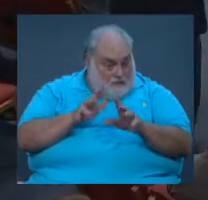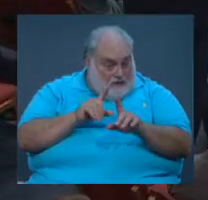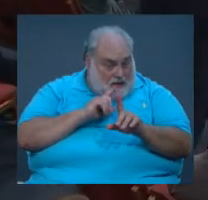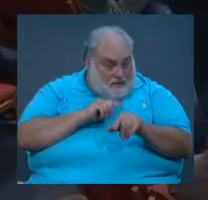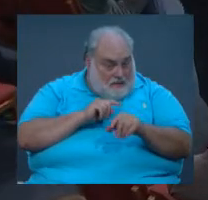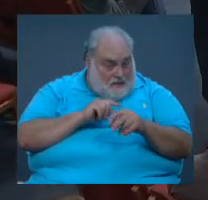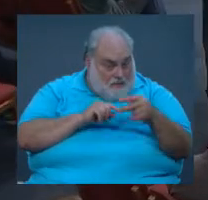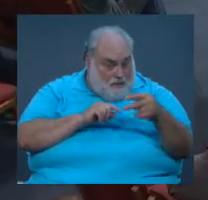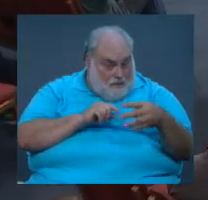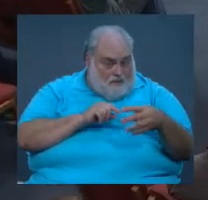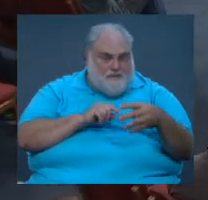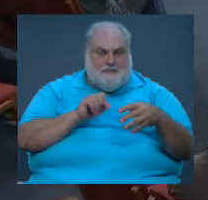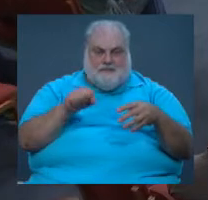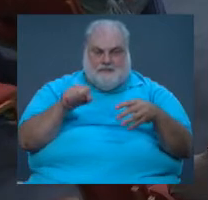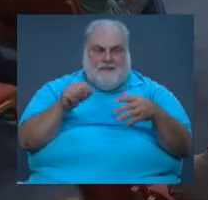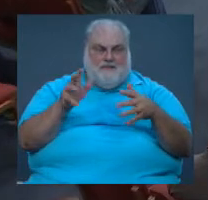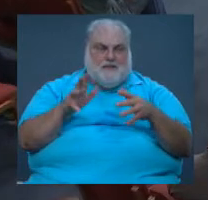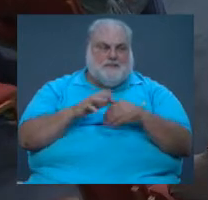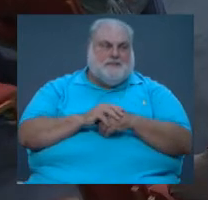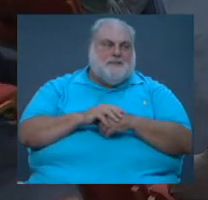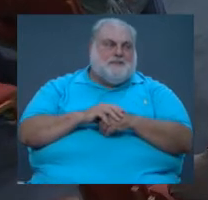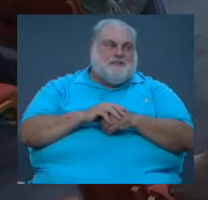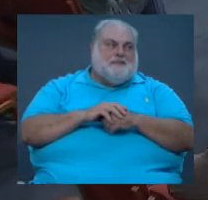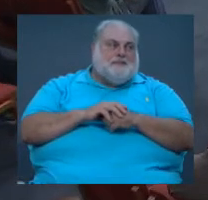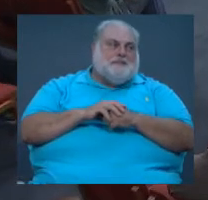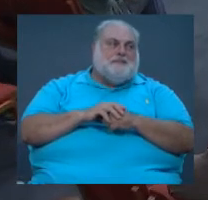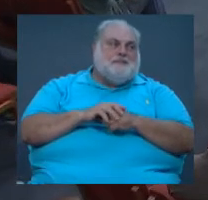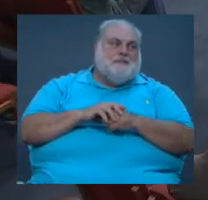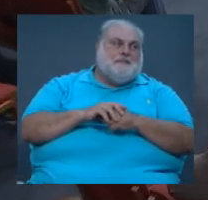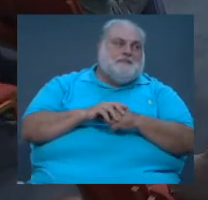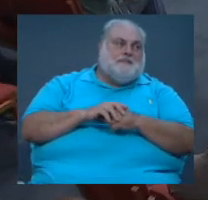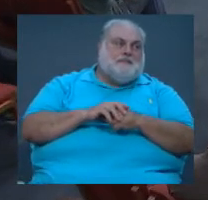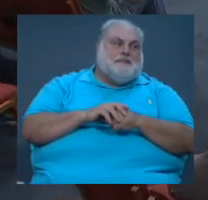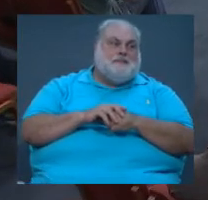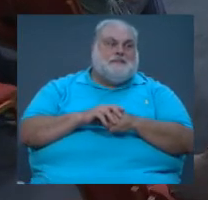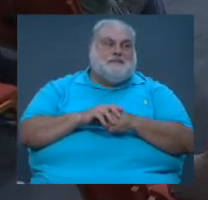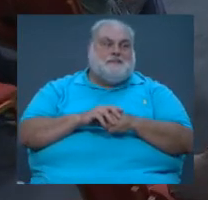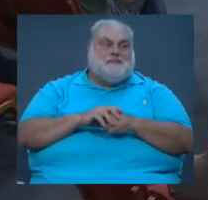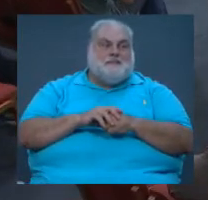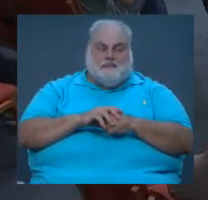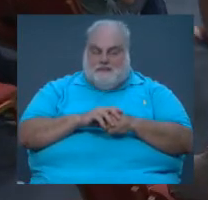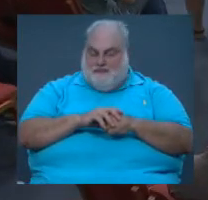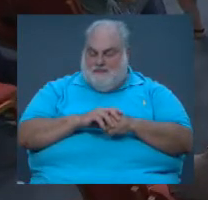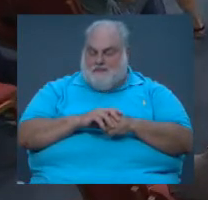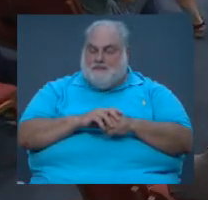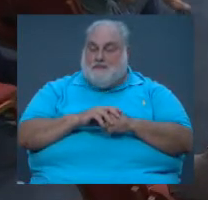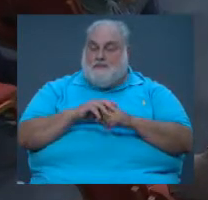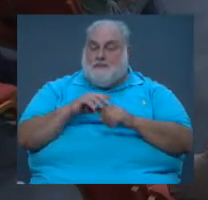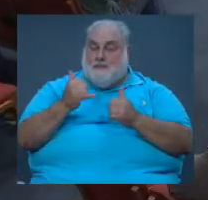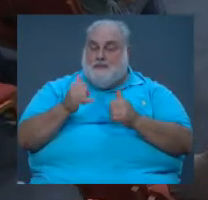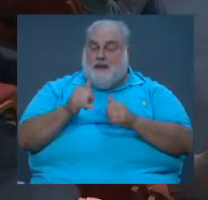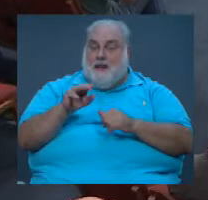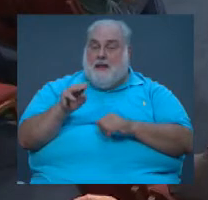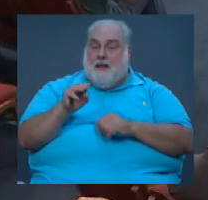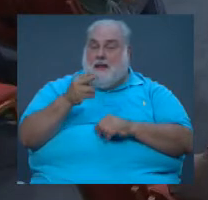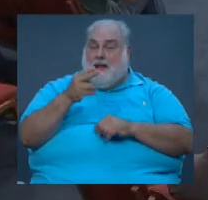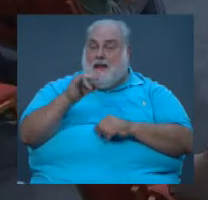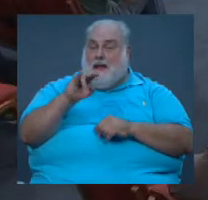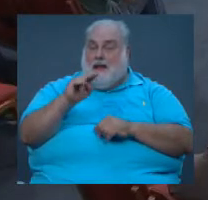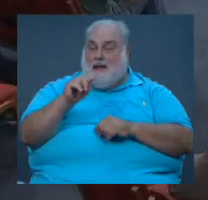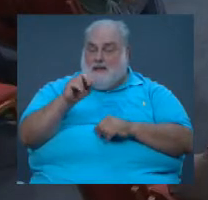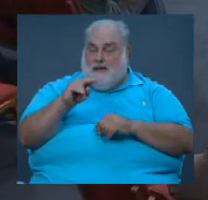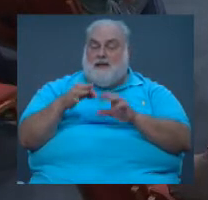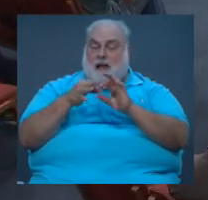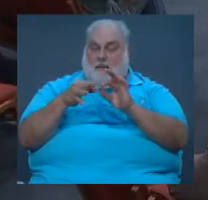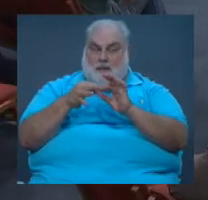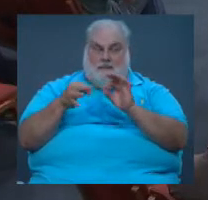from, yes, you did. Okay. I got it. Okay. All right. Mr. Hinton? Mr. Mayor, members